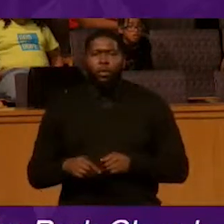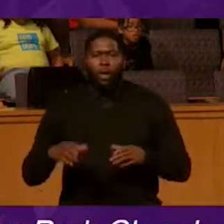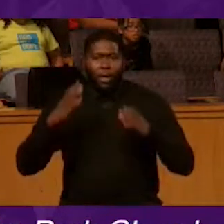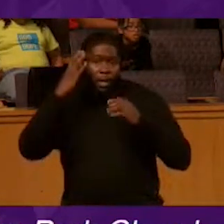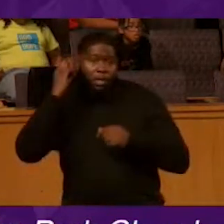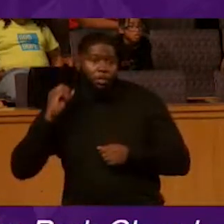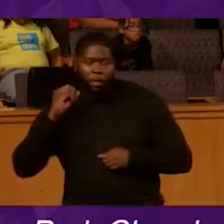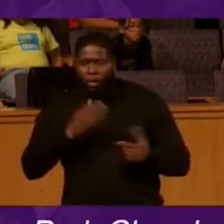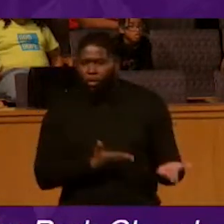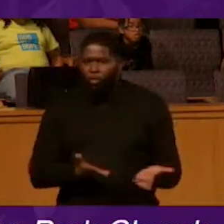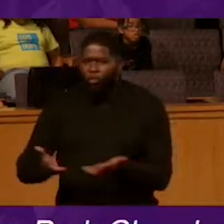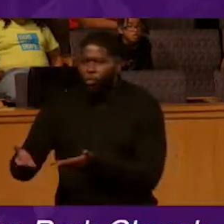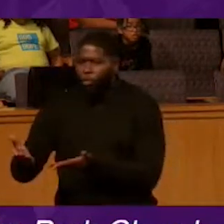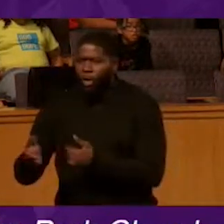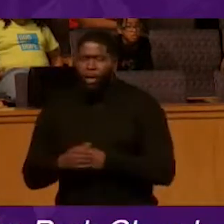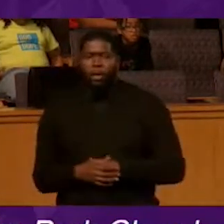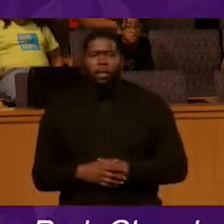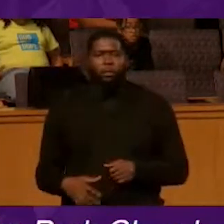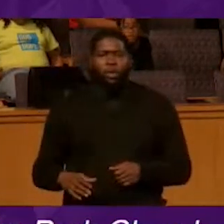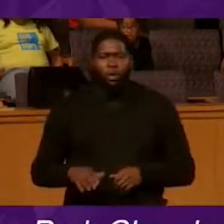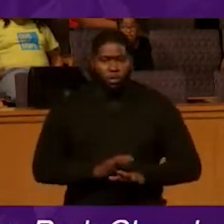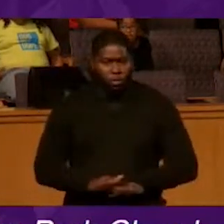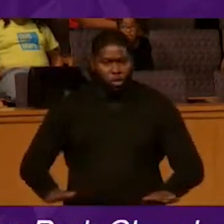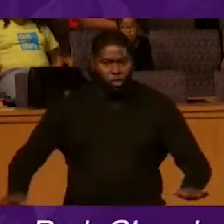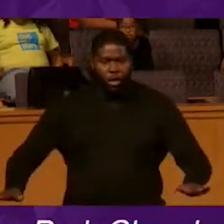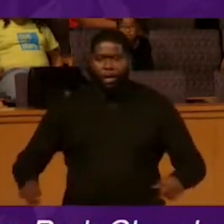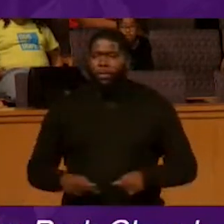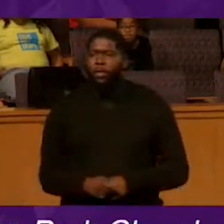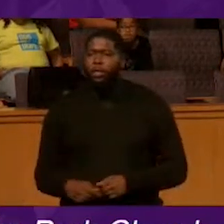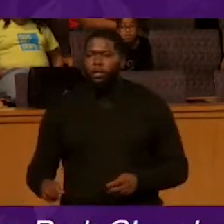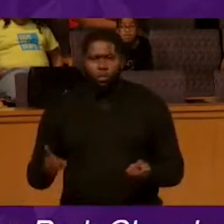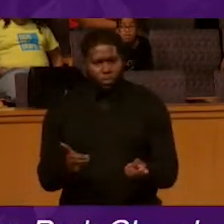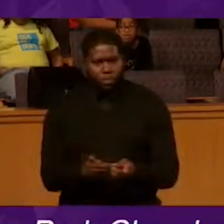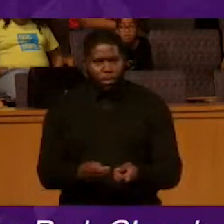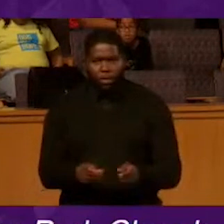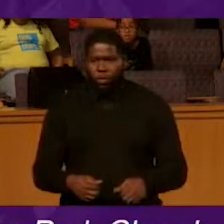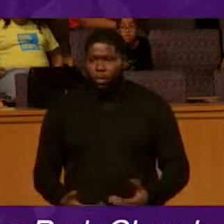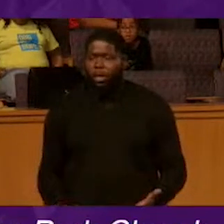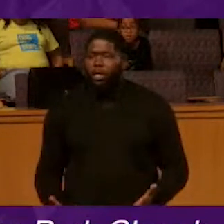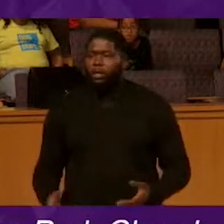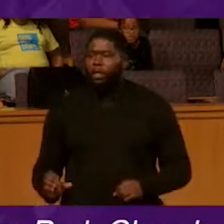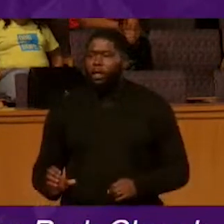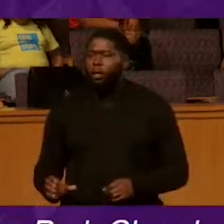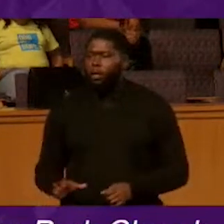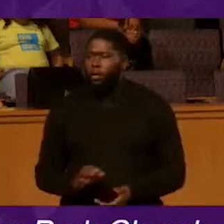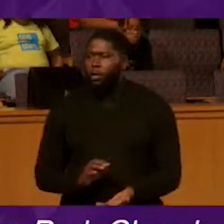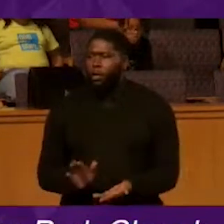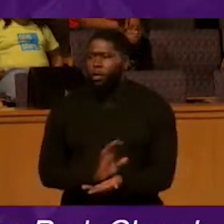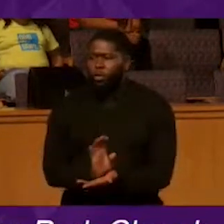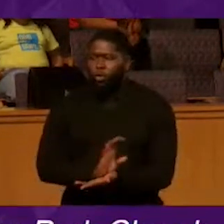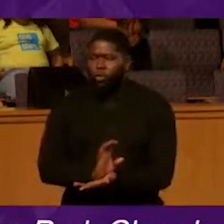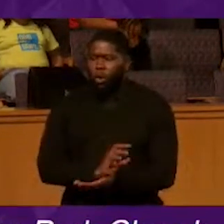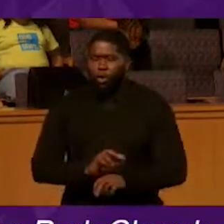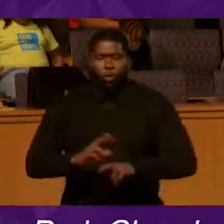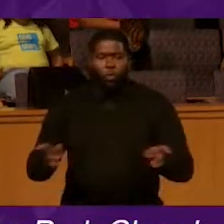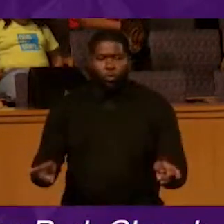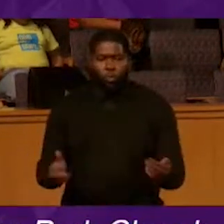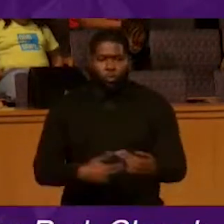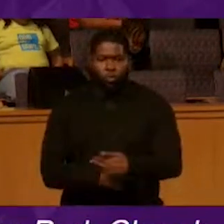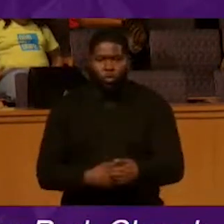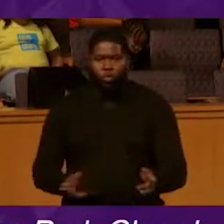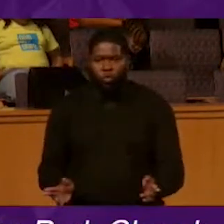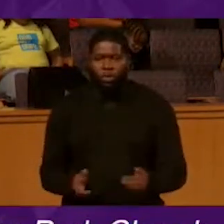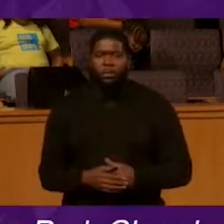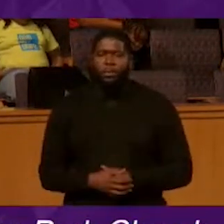So bring your youth down, bring your child down to meet with us in the choir room. God has been doing something special